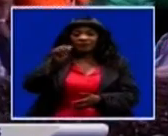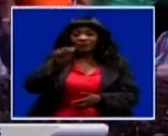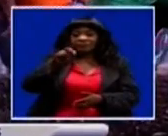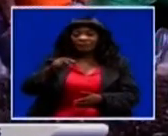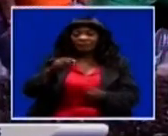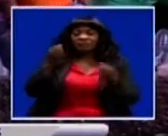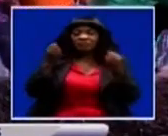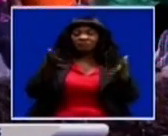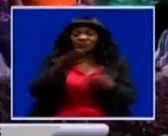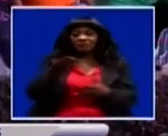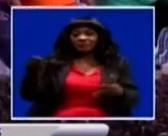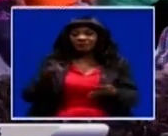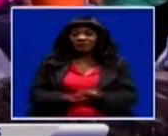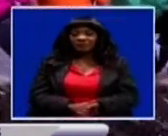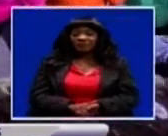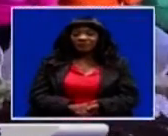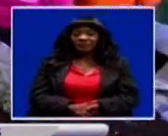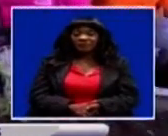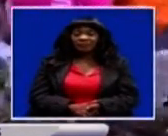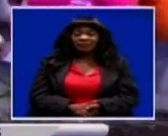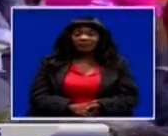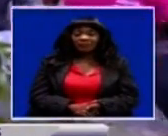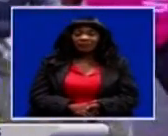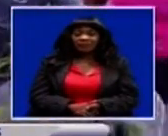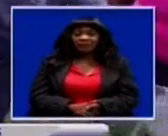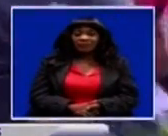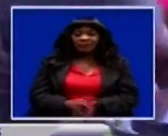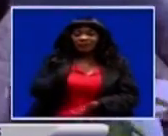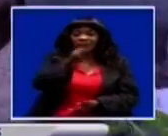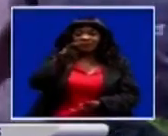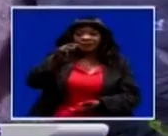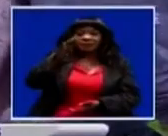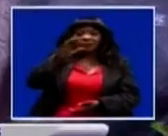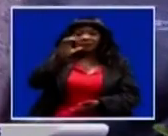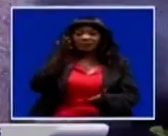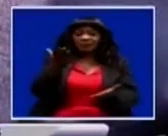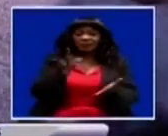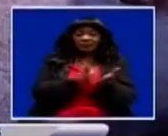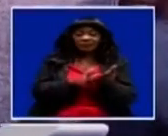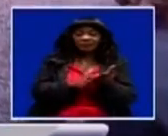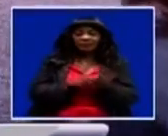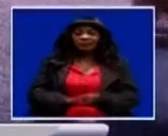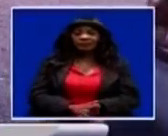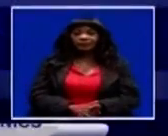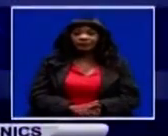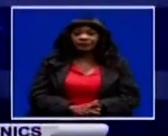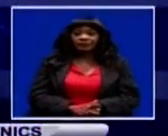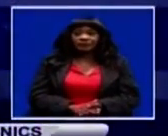move. Mark Ziligone, ZNBC News, Lusaka.